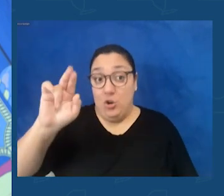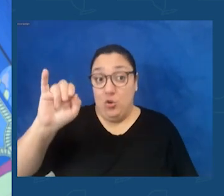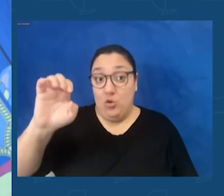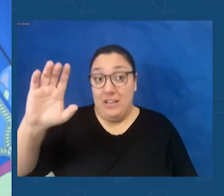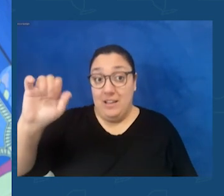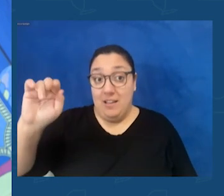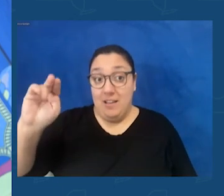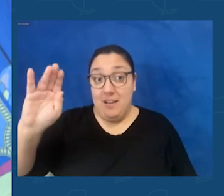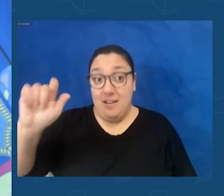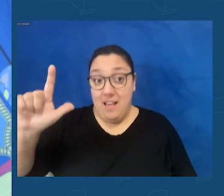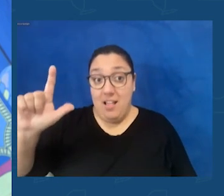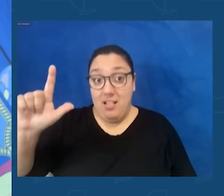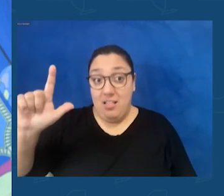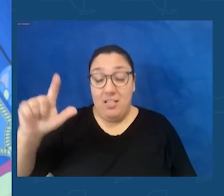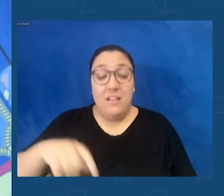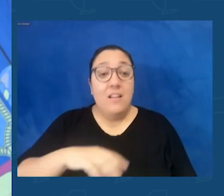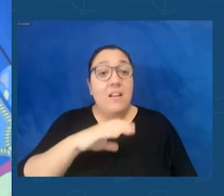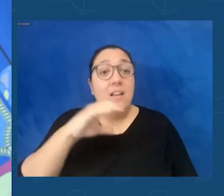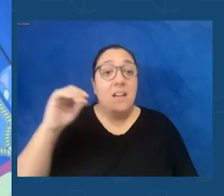and the Champlain Canal,